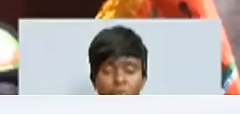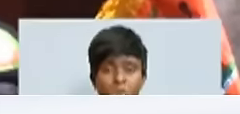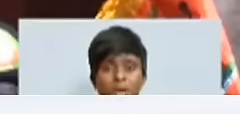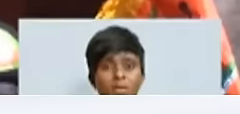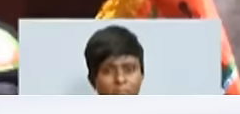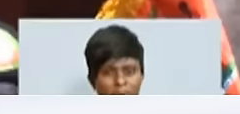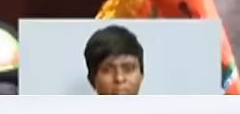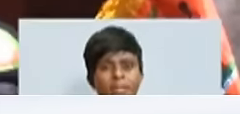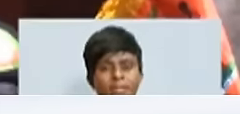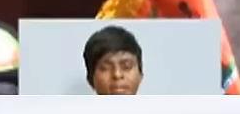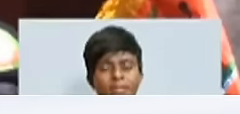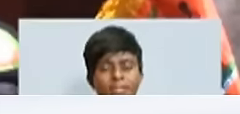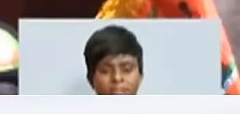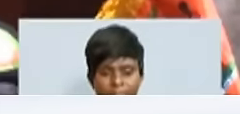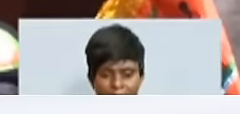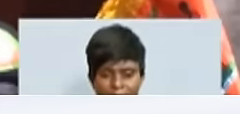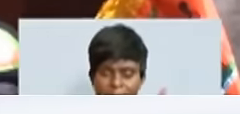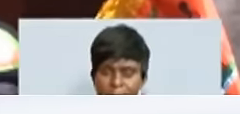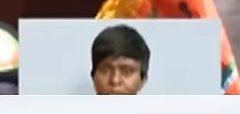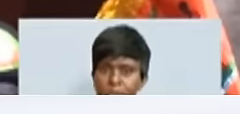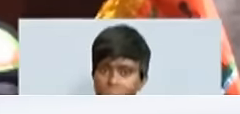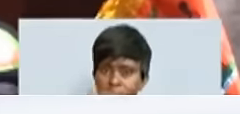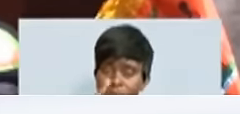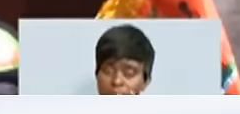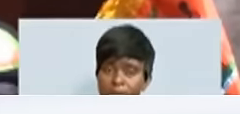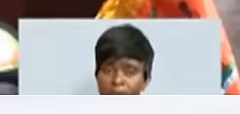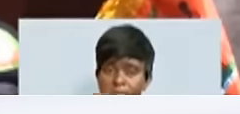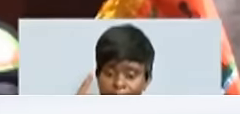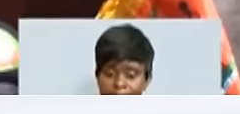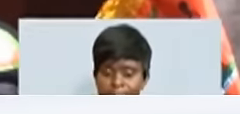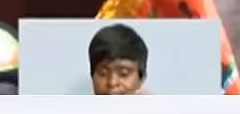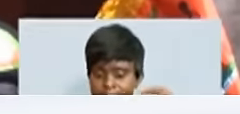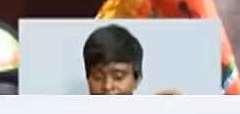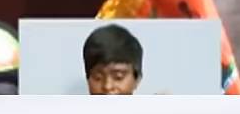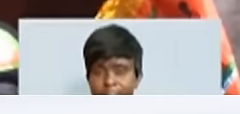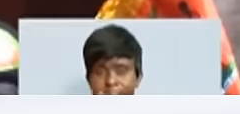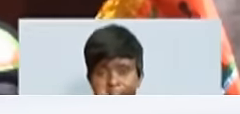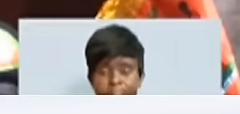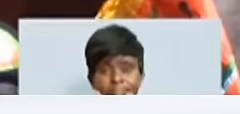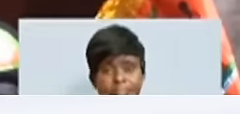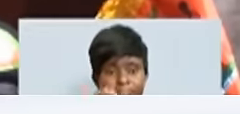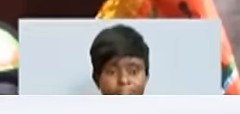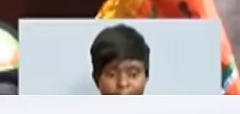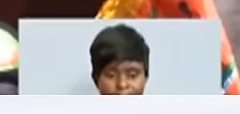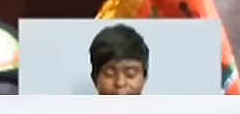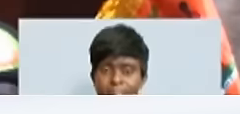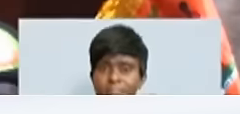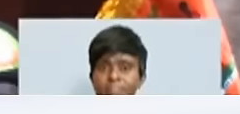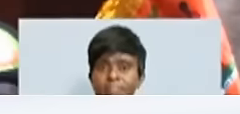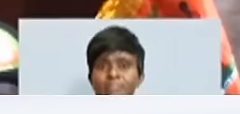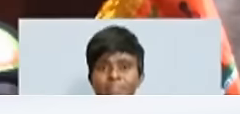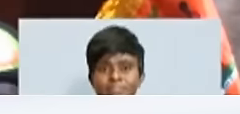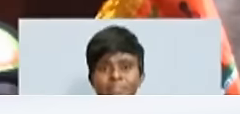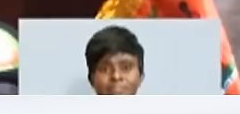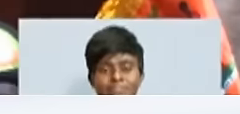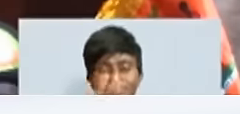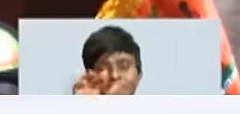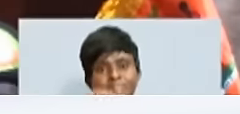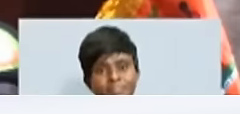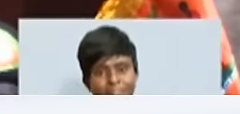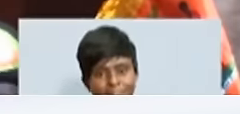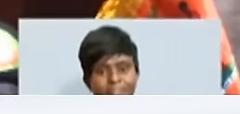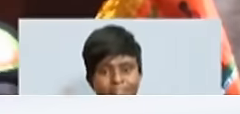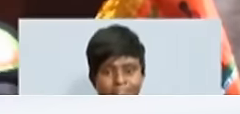works. We urge our citizens to always demand receipts for every purchase as part of their patriotic